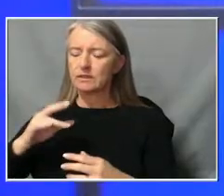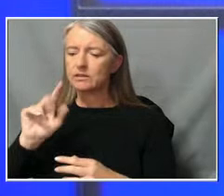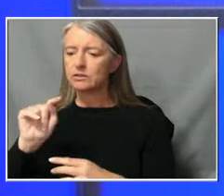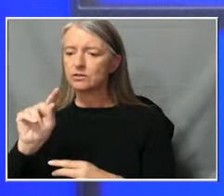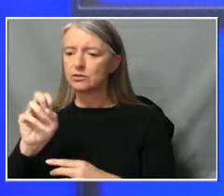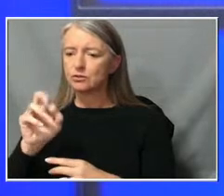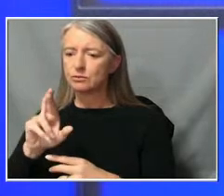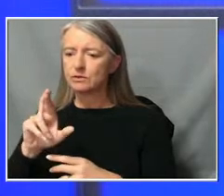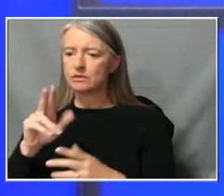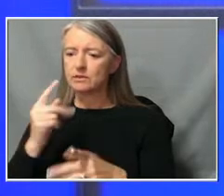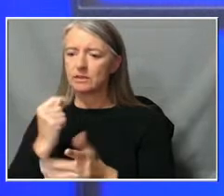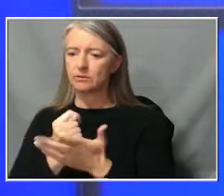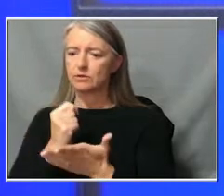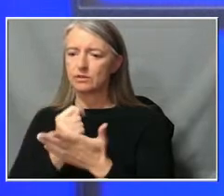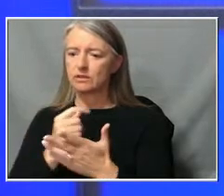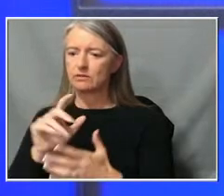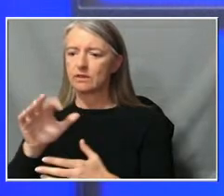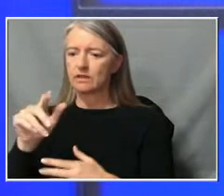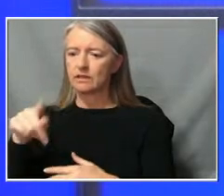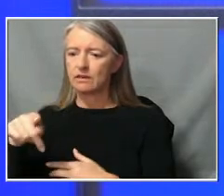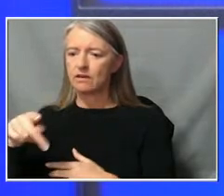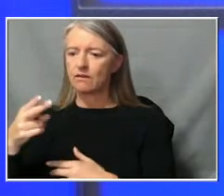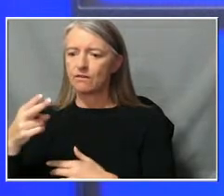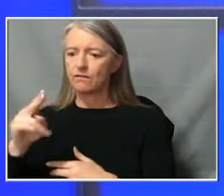can be treated with photons. However,